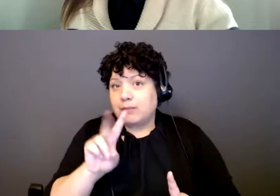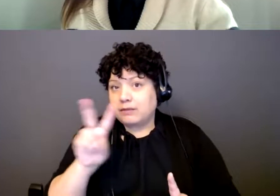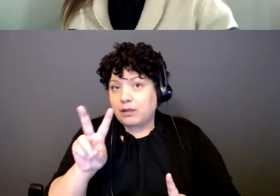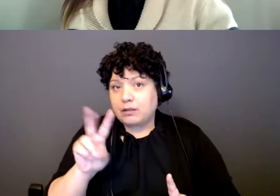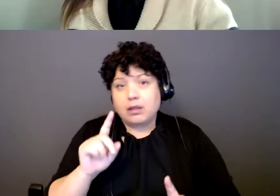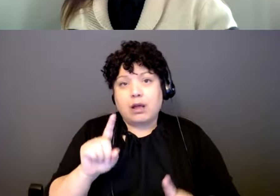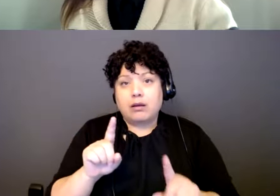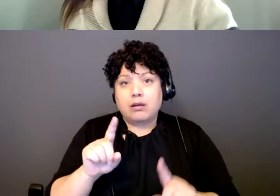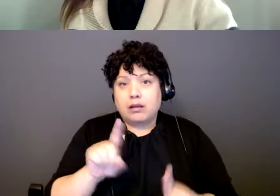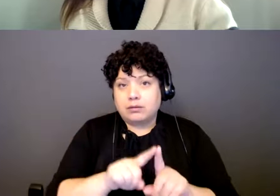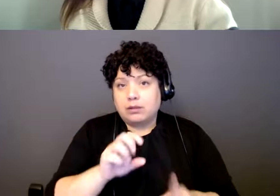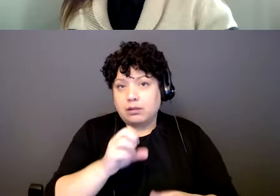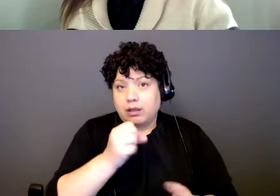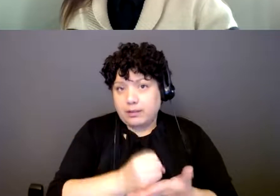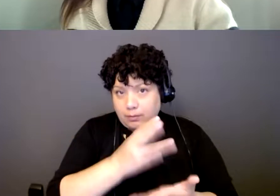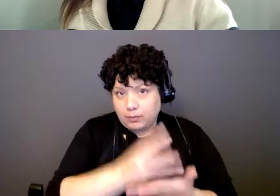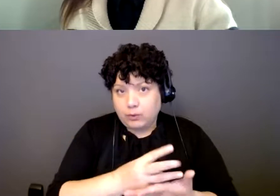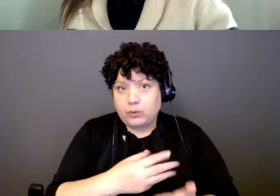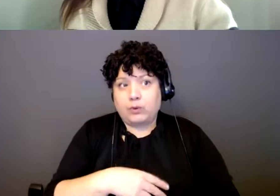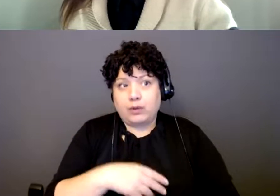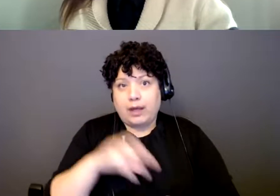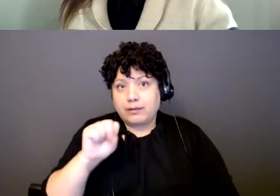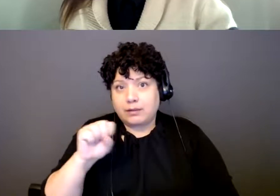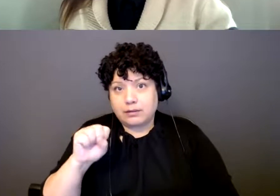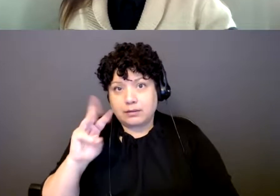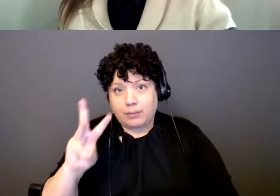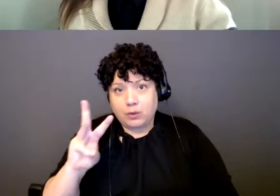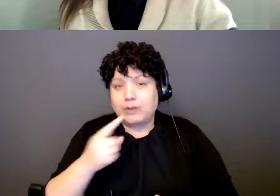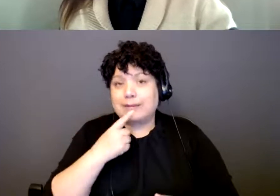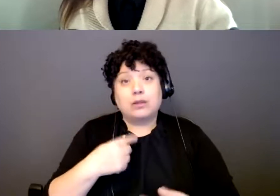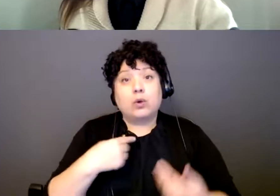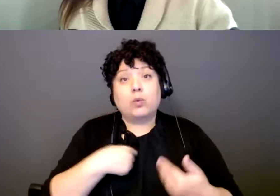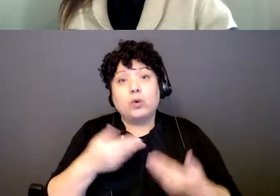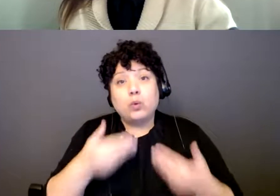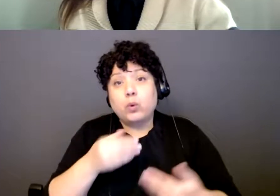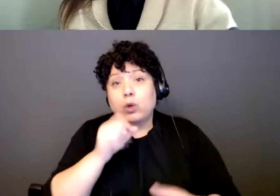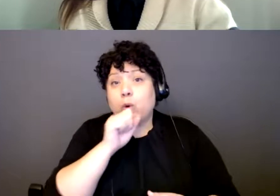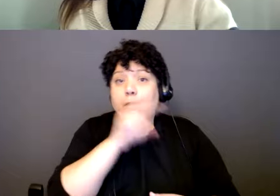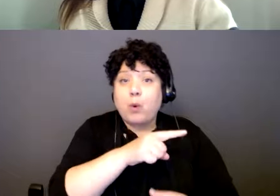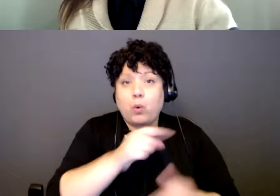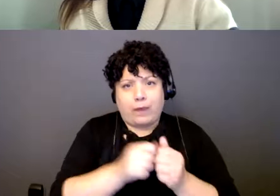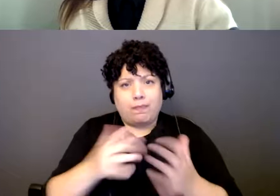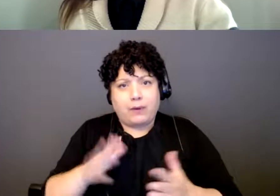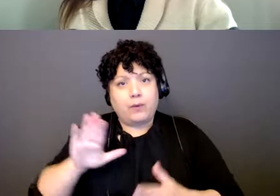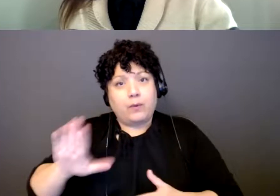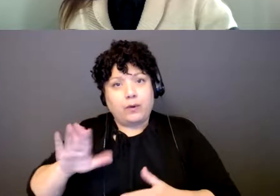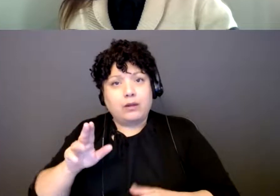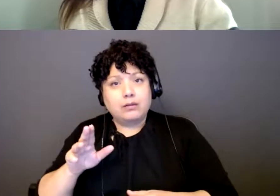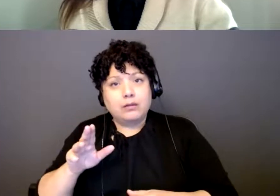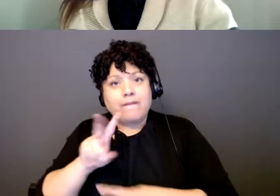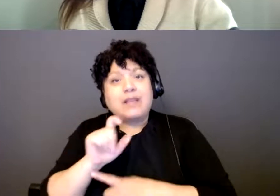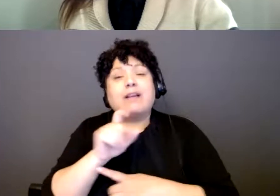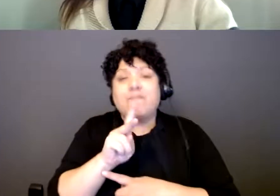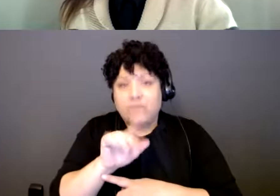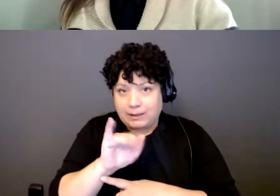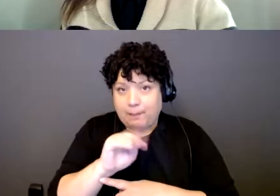or SSW as an SW, we cannot report without the victim's consent. When does it cross the line